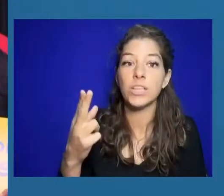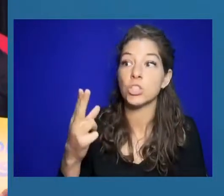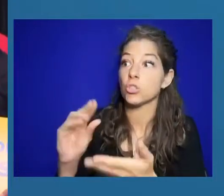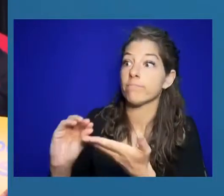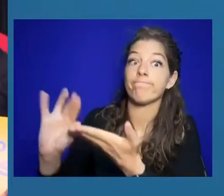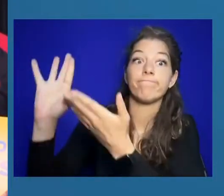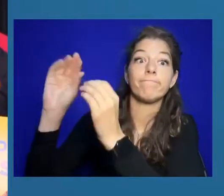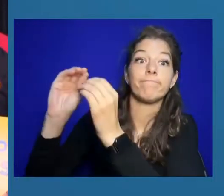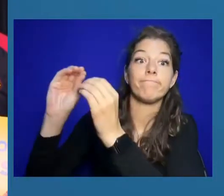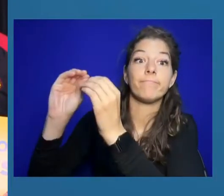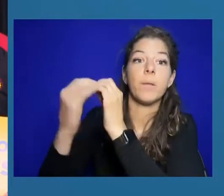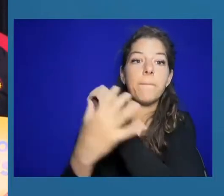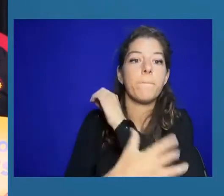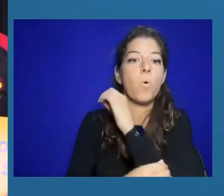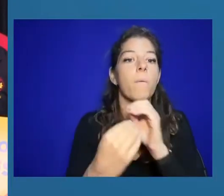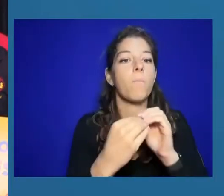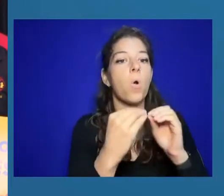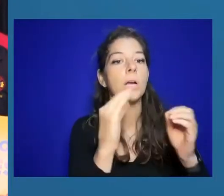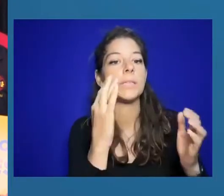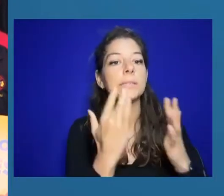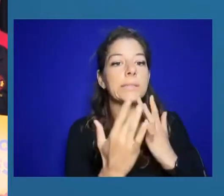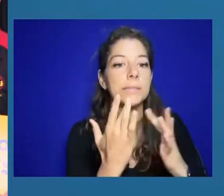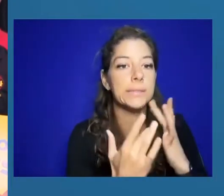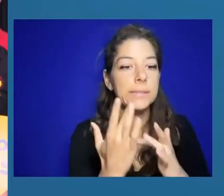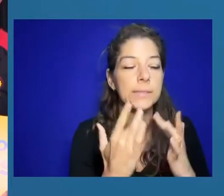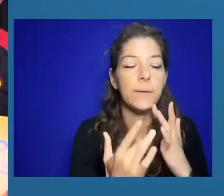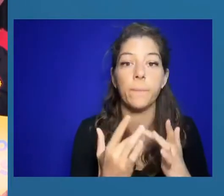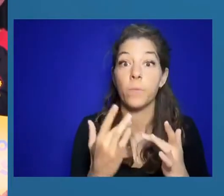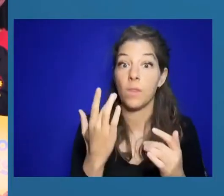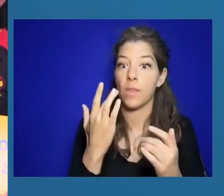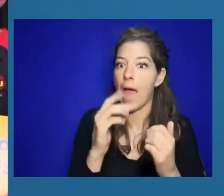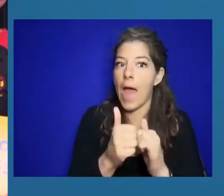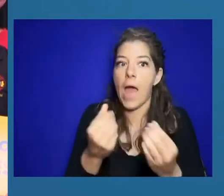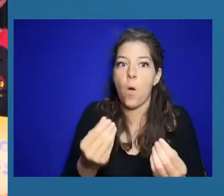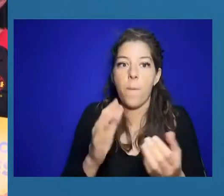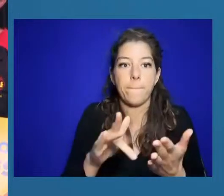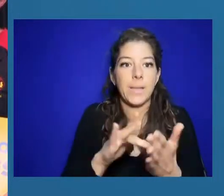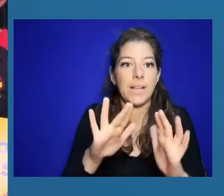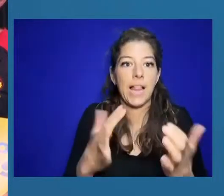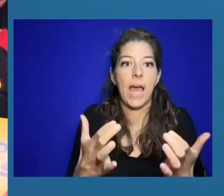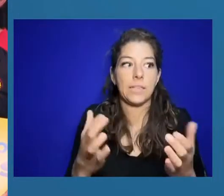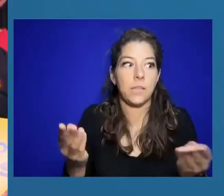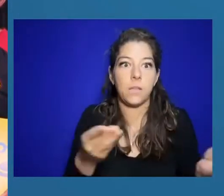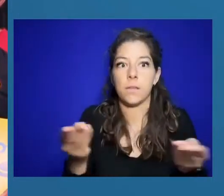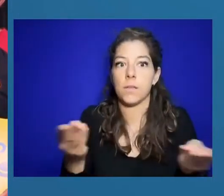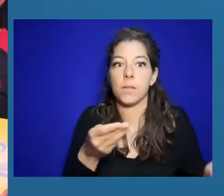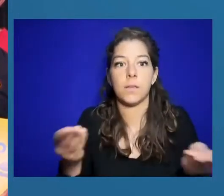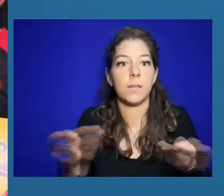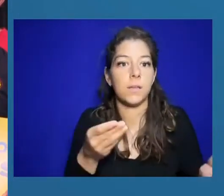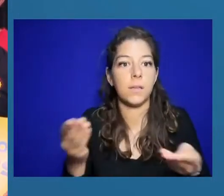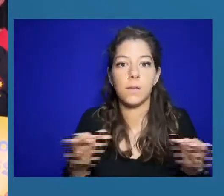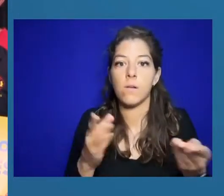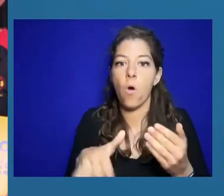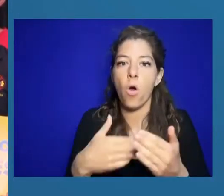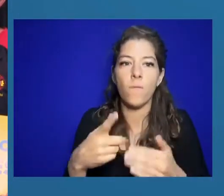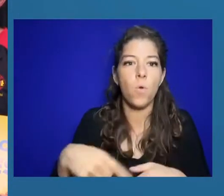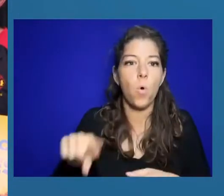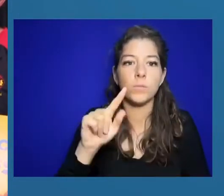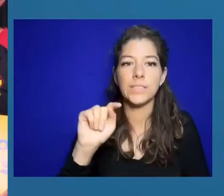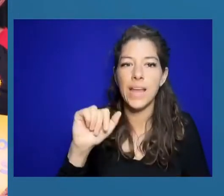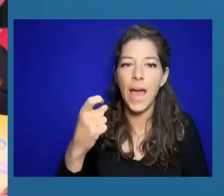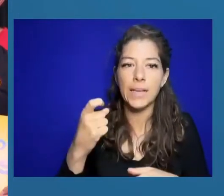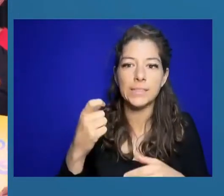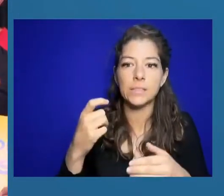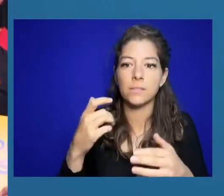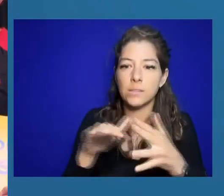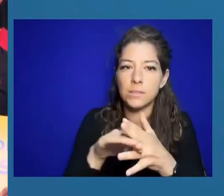and the poor get poorer, on the backs of the middle class in America, where all of those tax breaks that they're trying